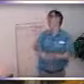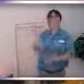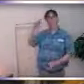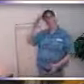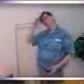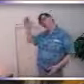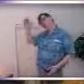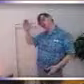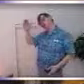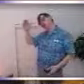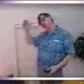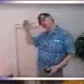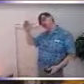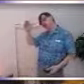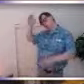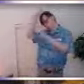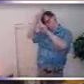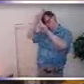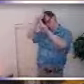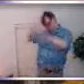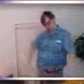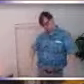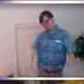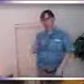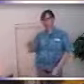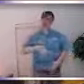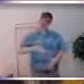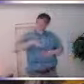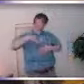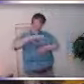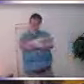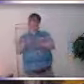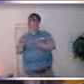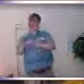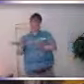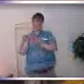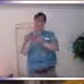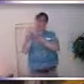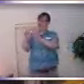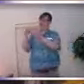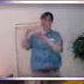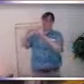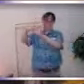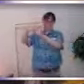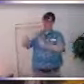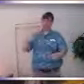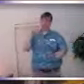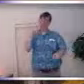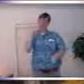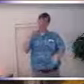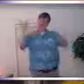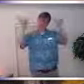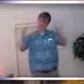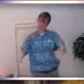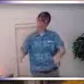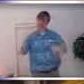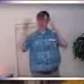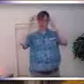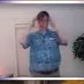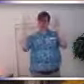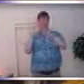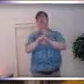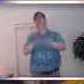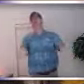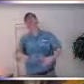thought were going to wreck your joy, they're not going to, because you've already set the intention. In other words, do you see you're